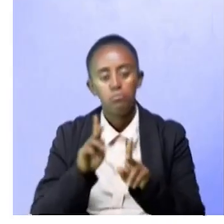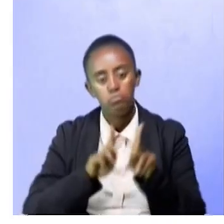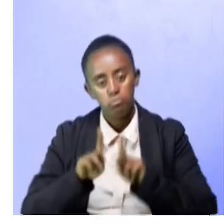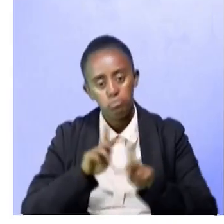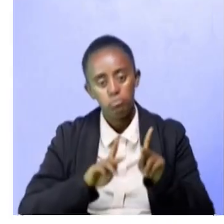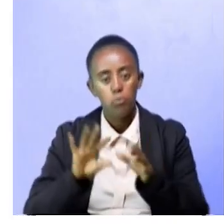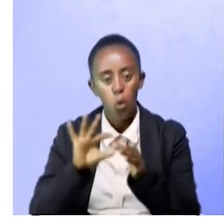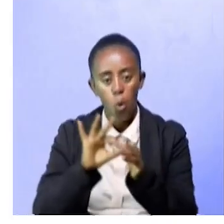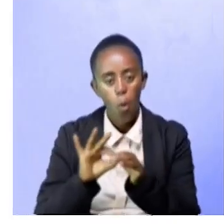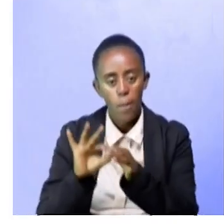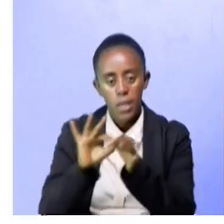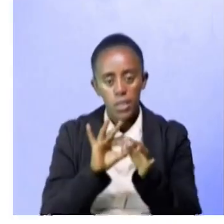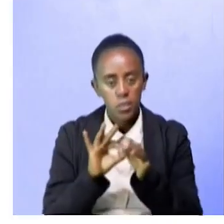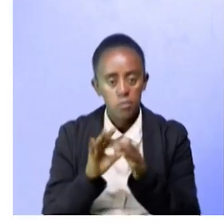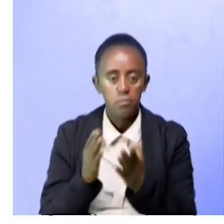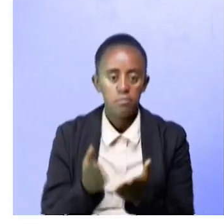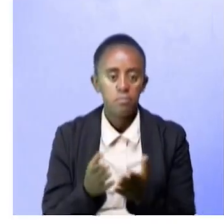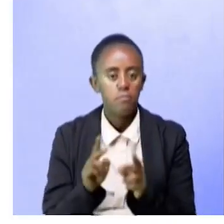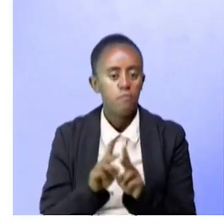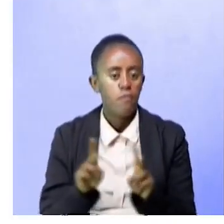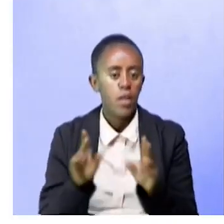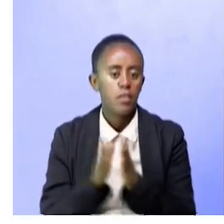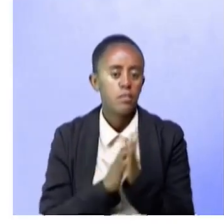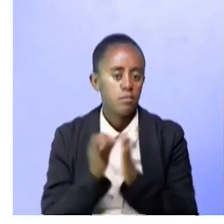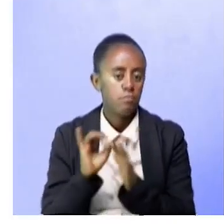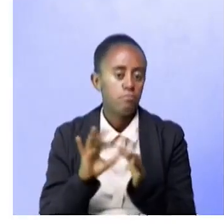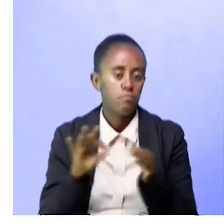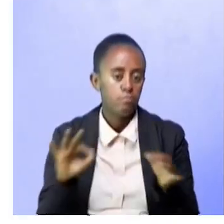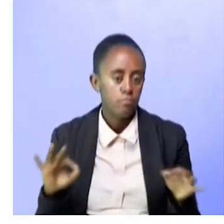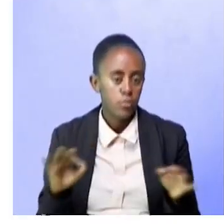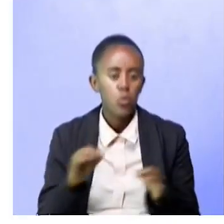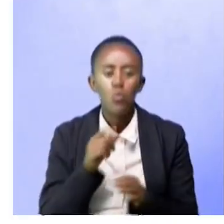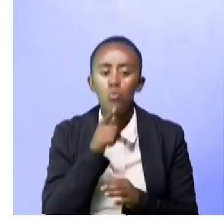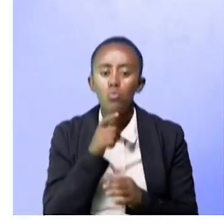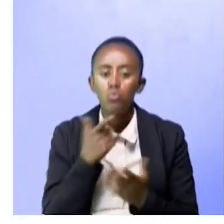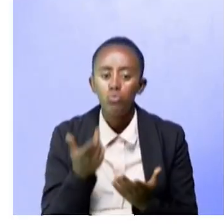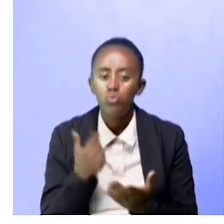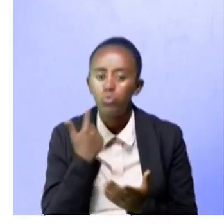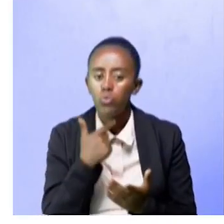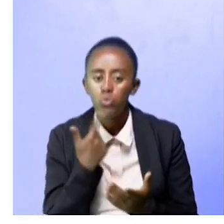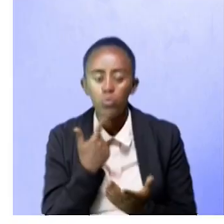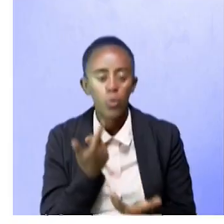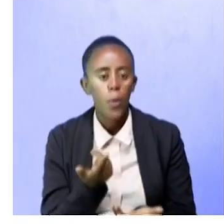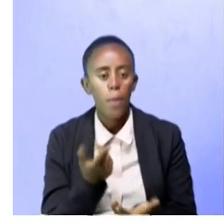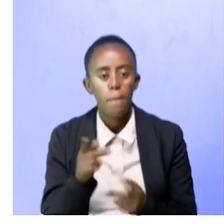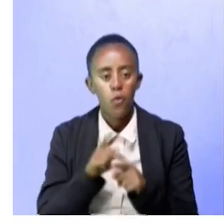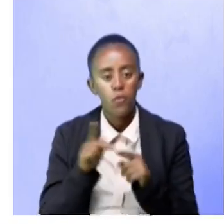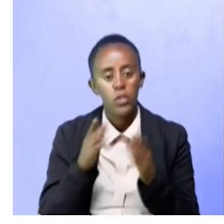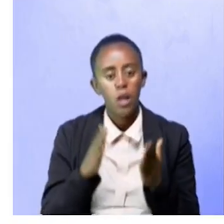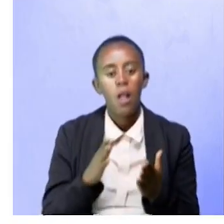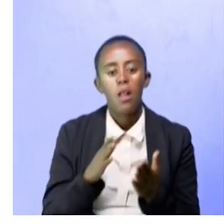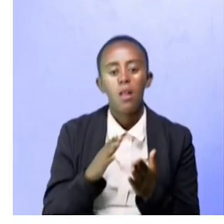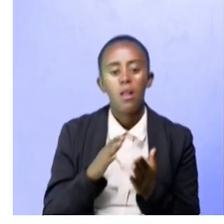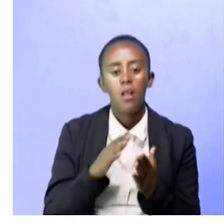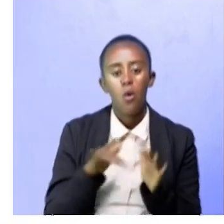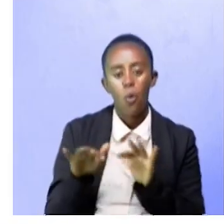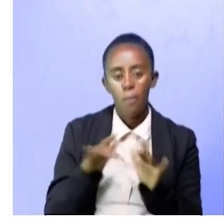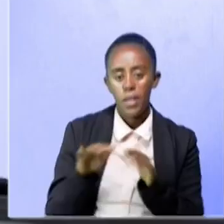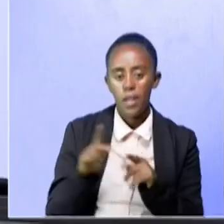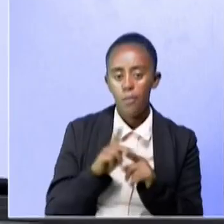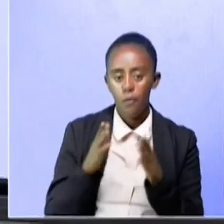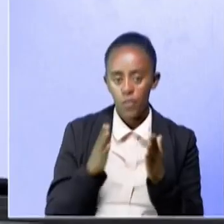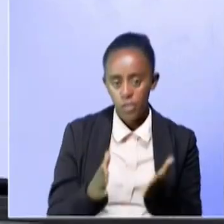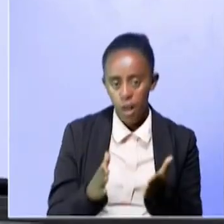Very interesting sentence. Exactly. Who are the professionals? Maybe the professionals, the computer